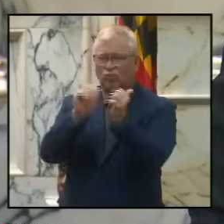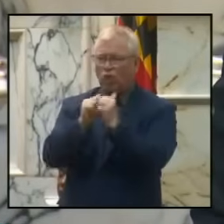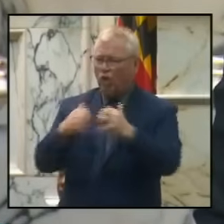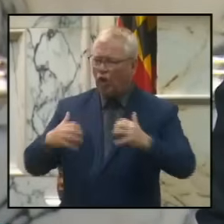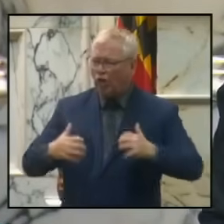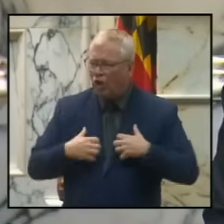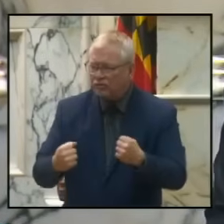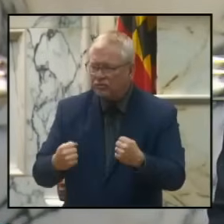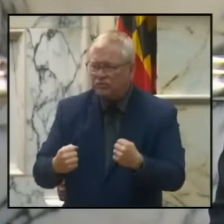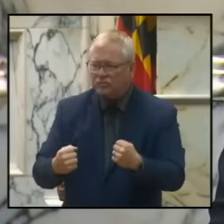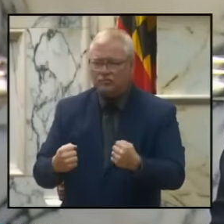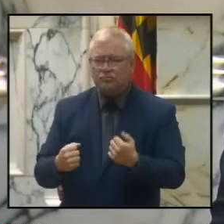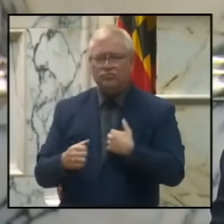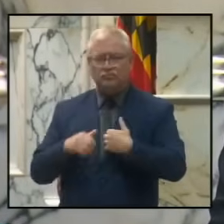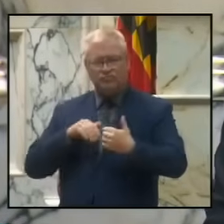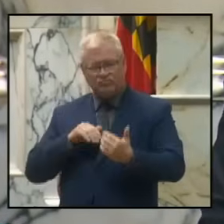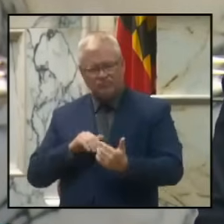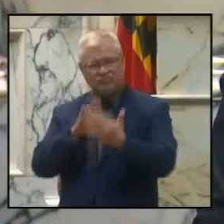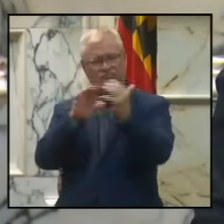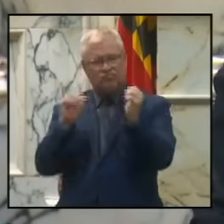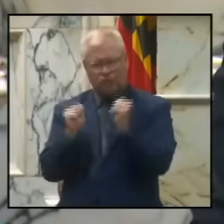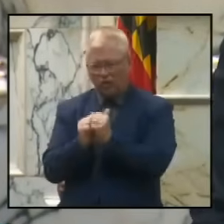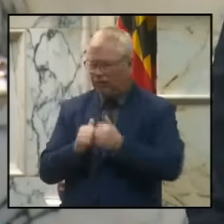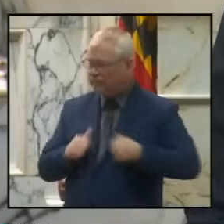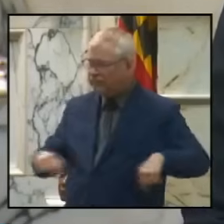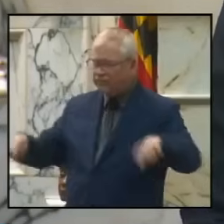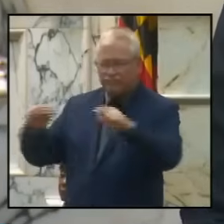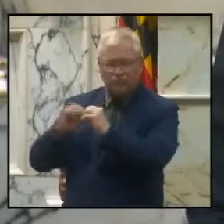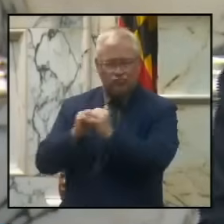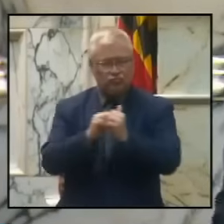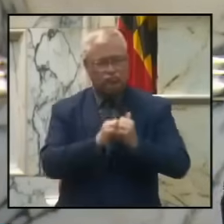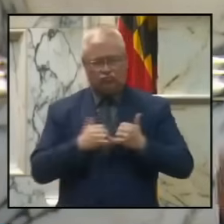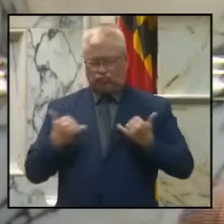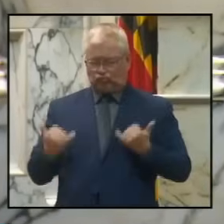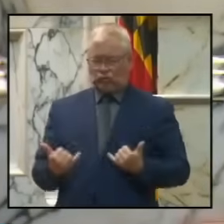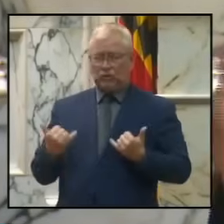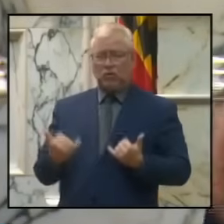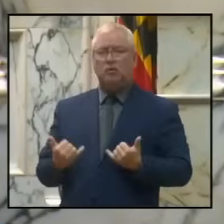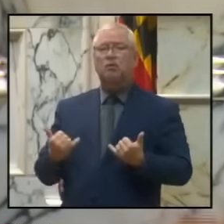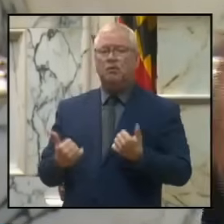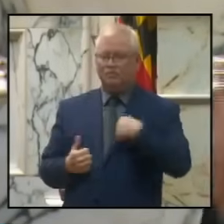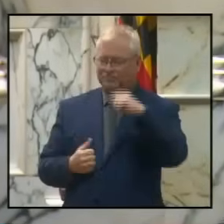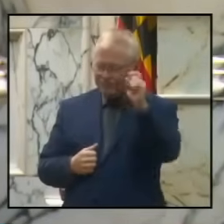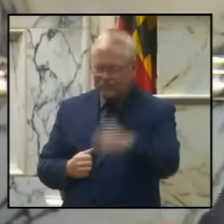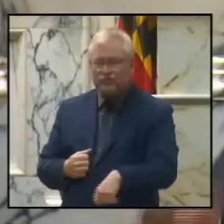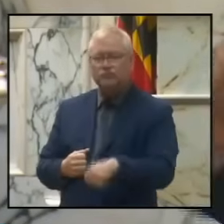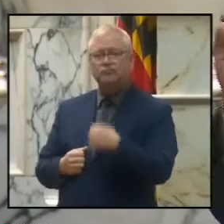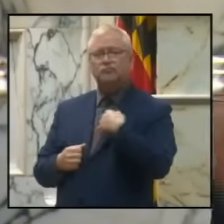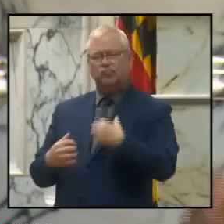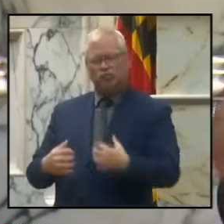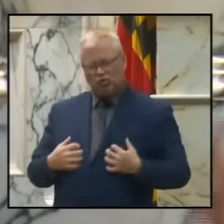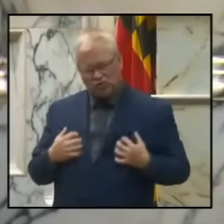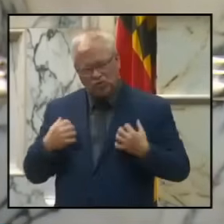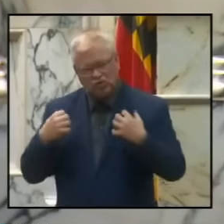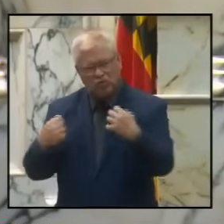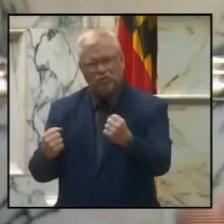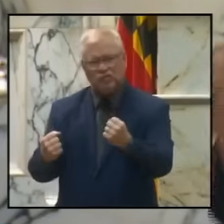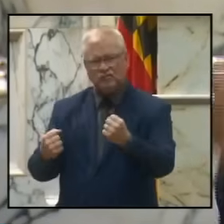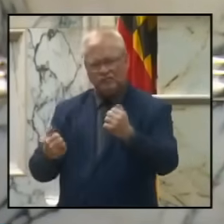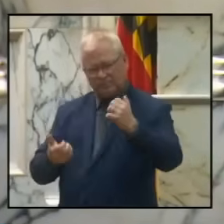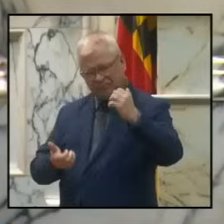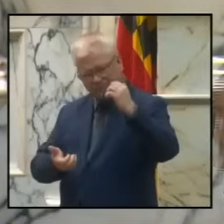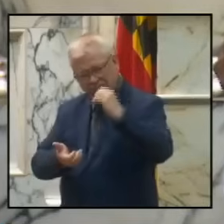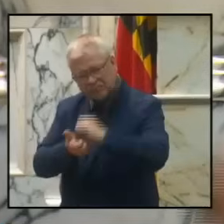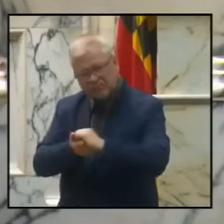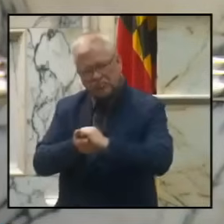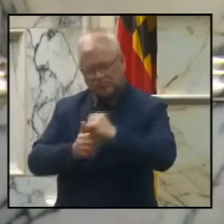together. And in this moment, we must marshal the courage to move in partnership to build a state where our